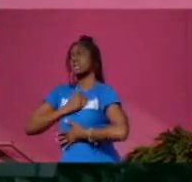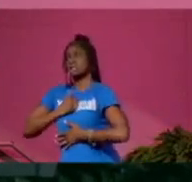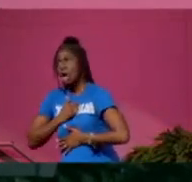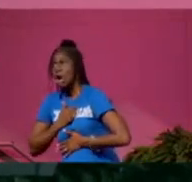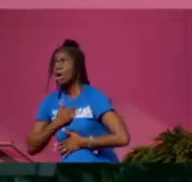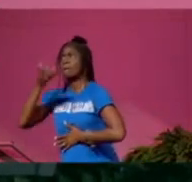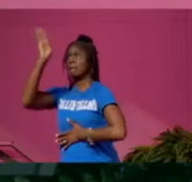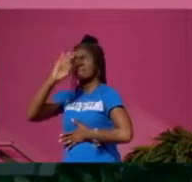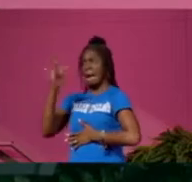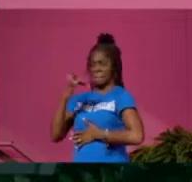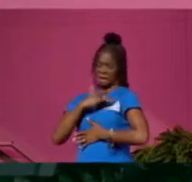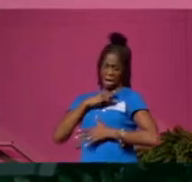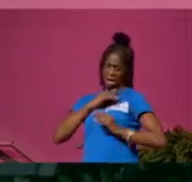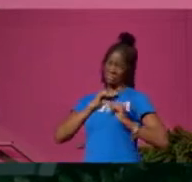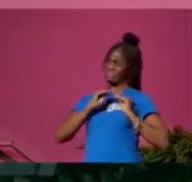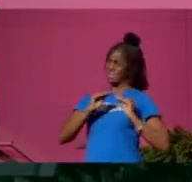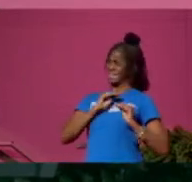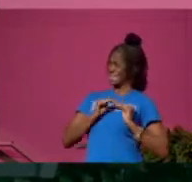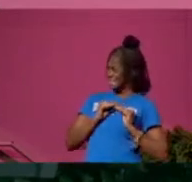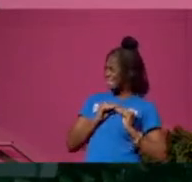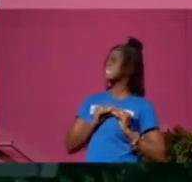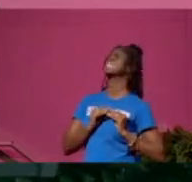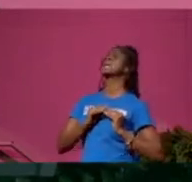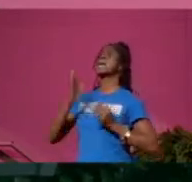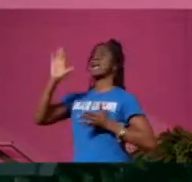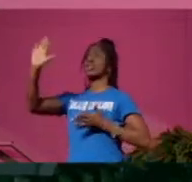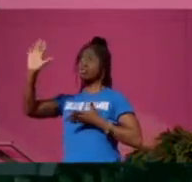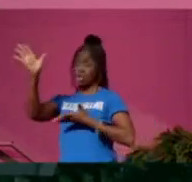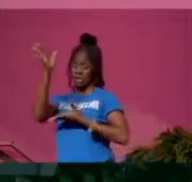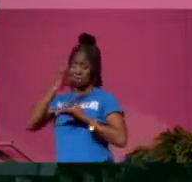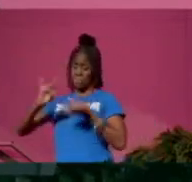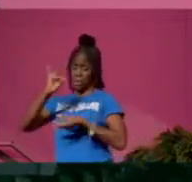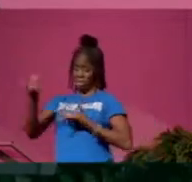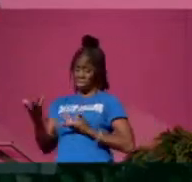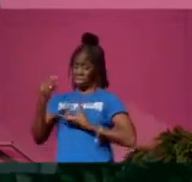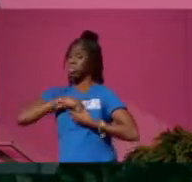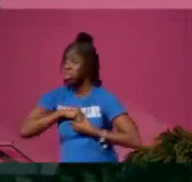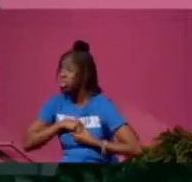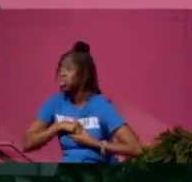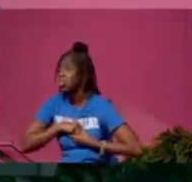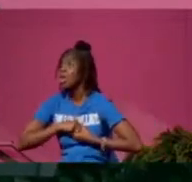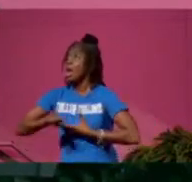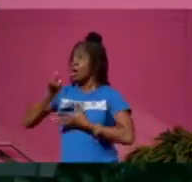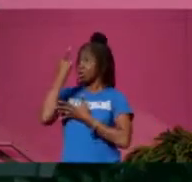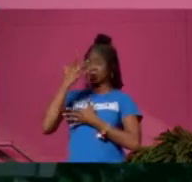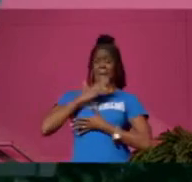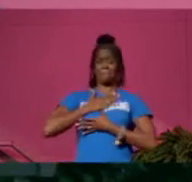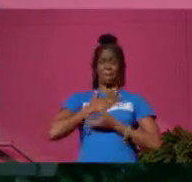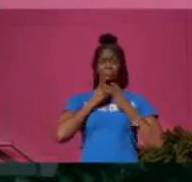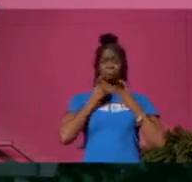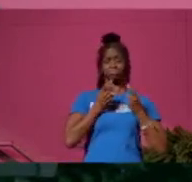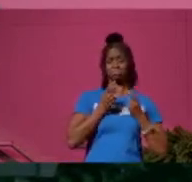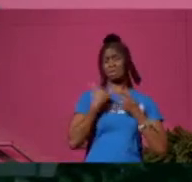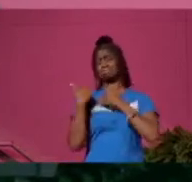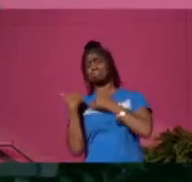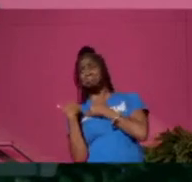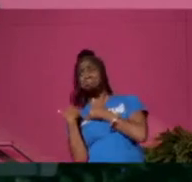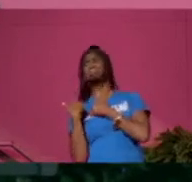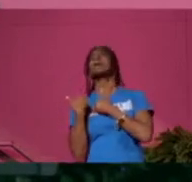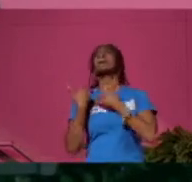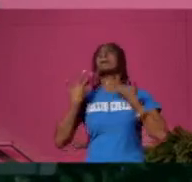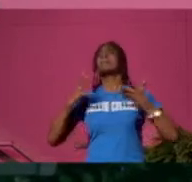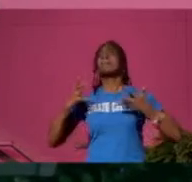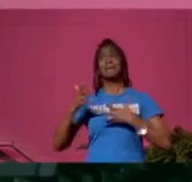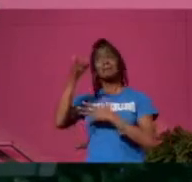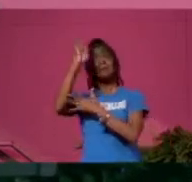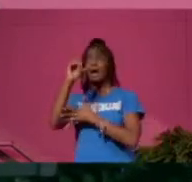clean heart and renew a right spirit within me. Blot out my transgressions and remove my iniquity. Don't cast me